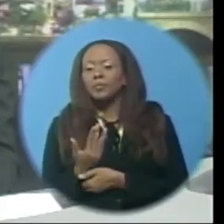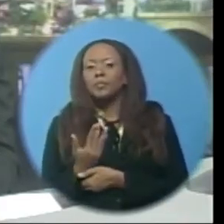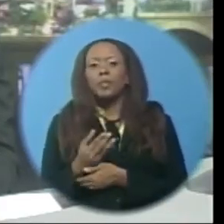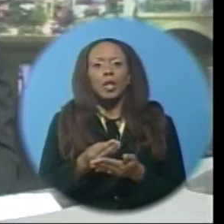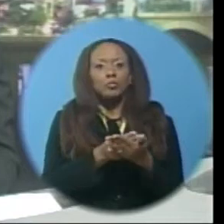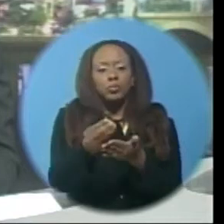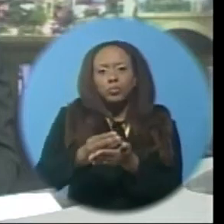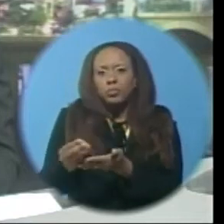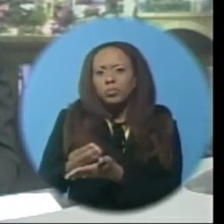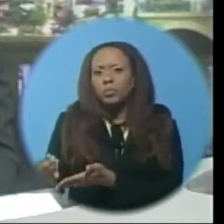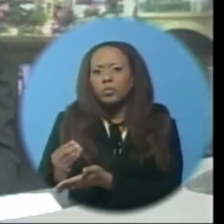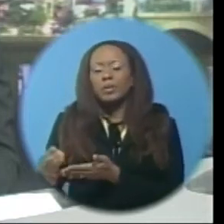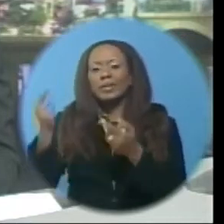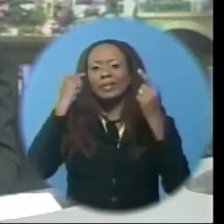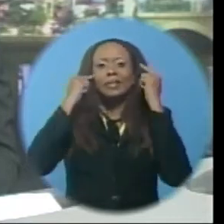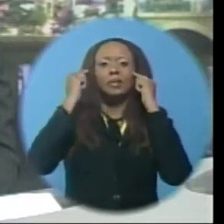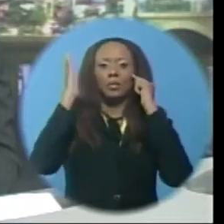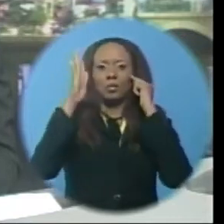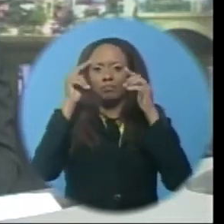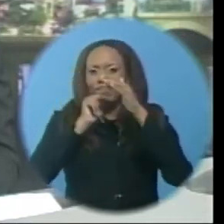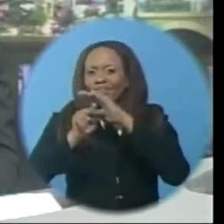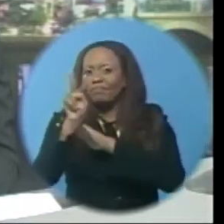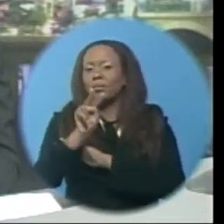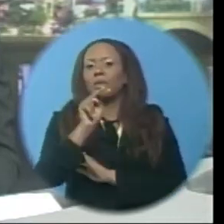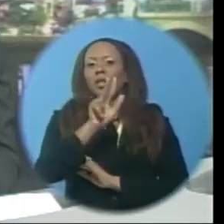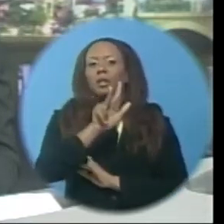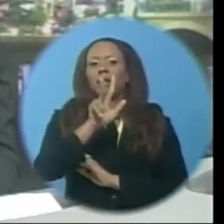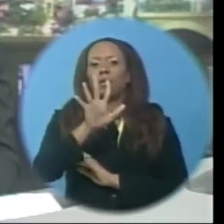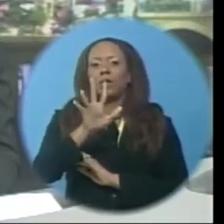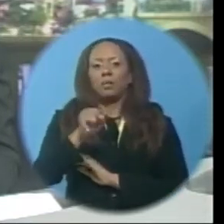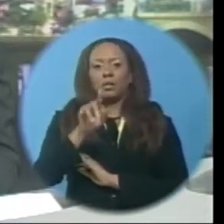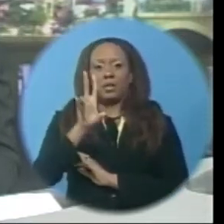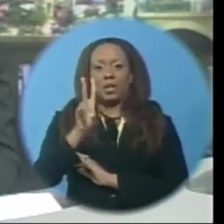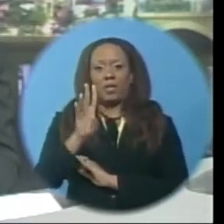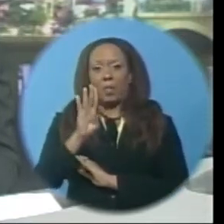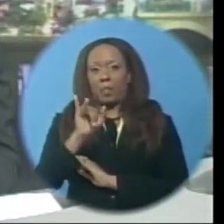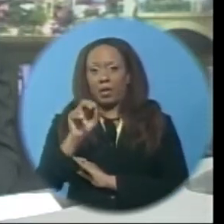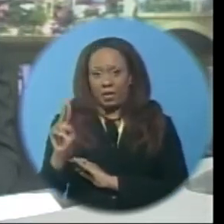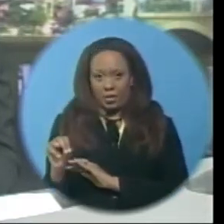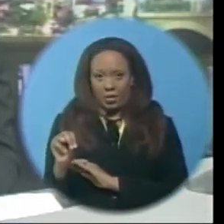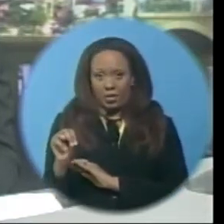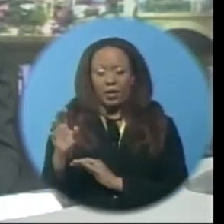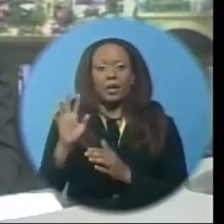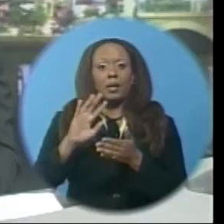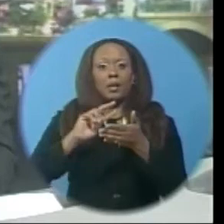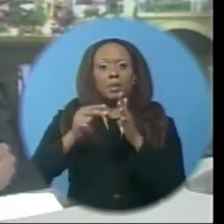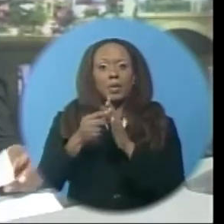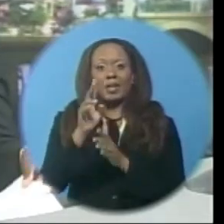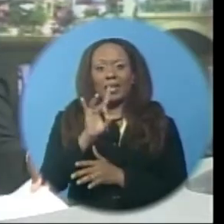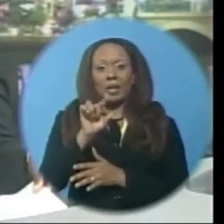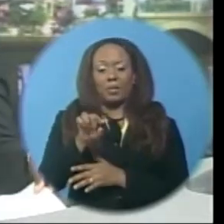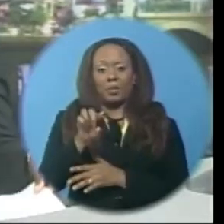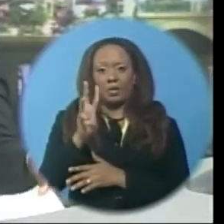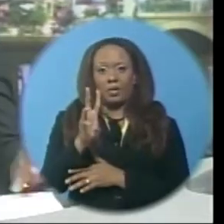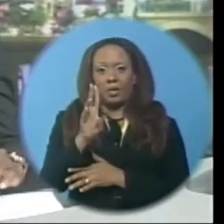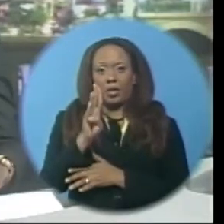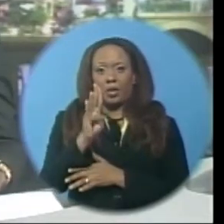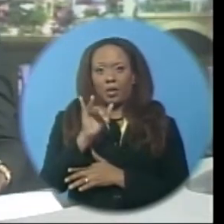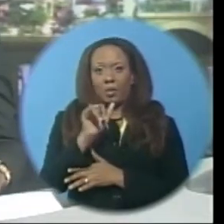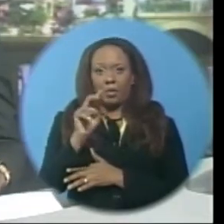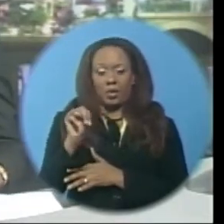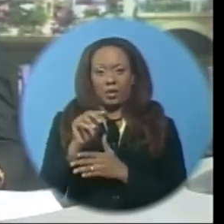report, expenditure is forecast to rise to $35.7 billion, putting the deficit at $8.6 billion.